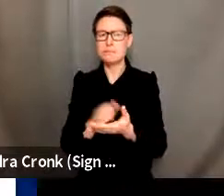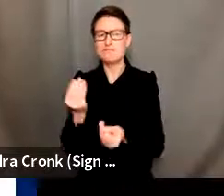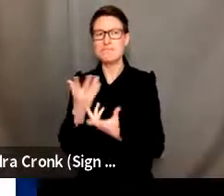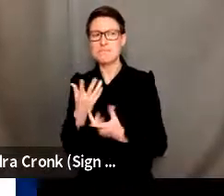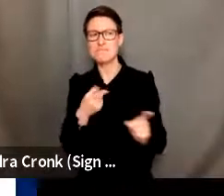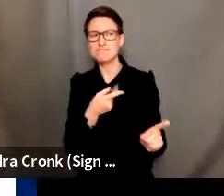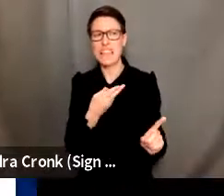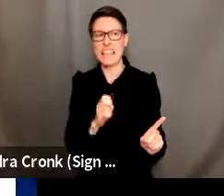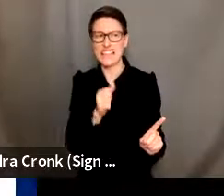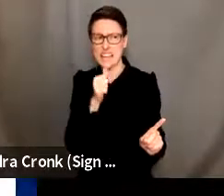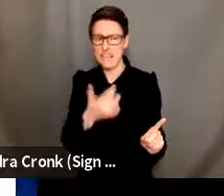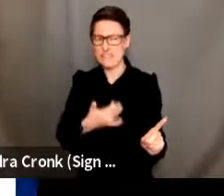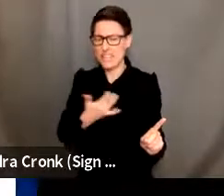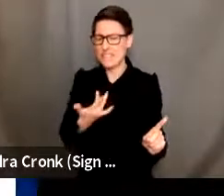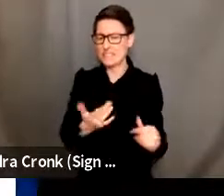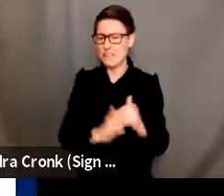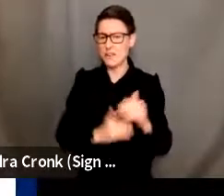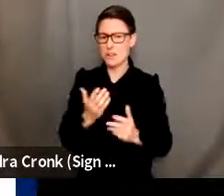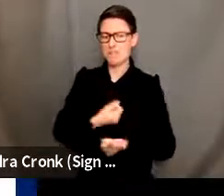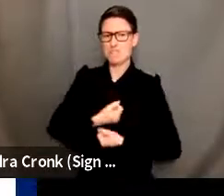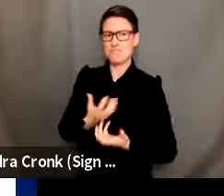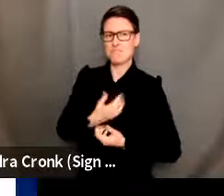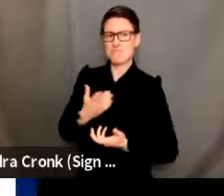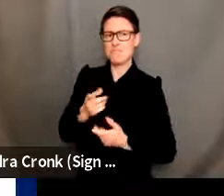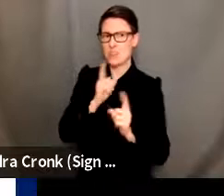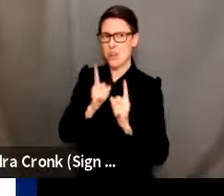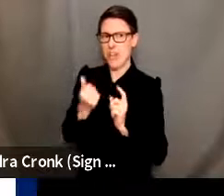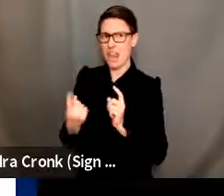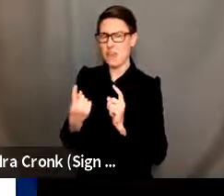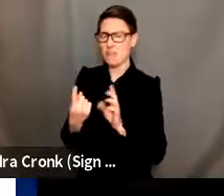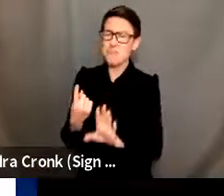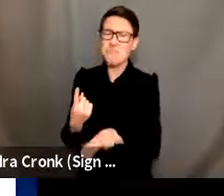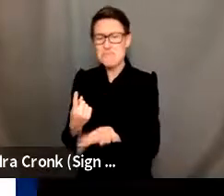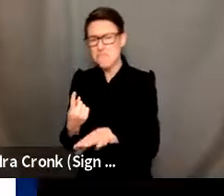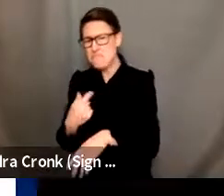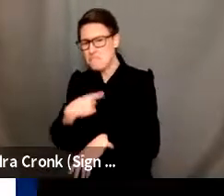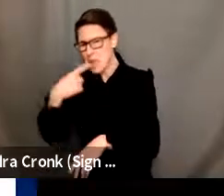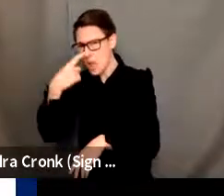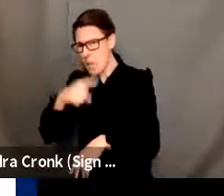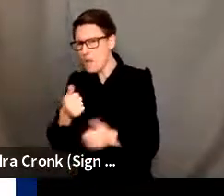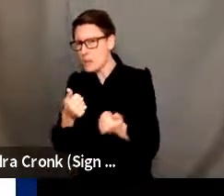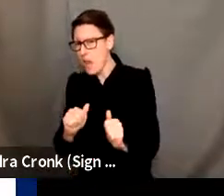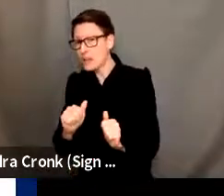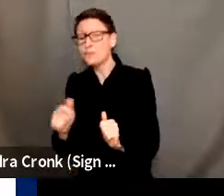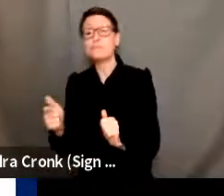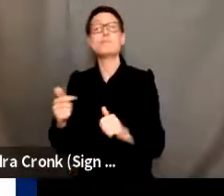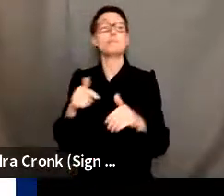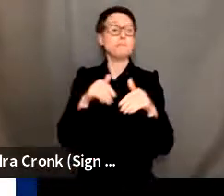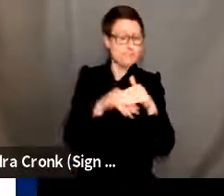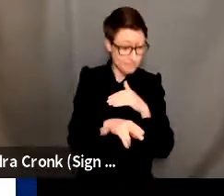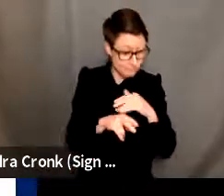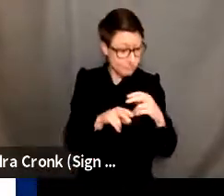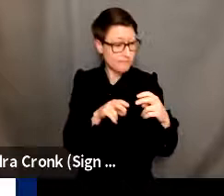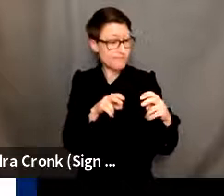anybody. But I told her, yeah, I'd like to go ahead and give it a shot. So I went in and we started talking.